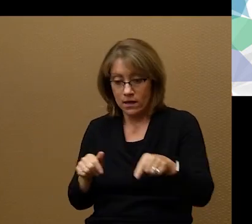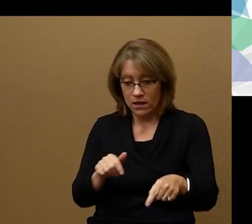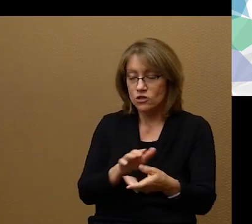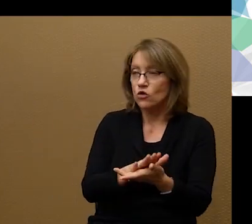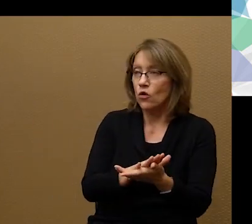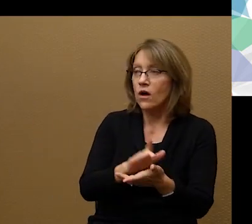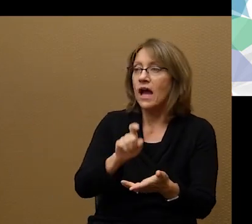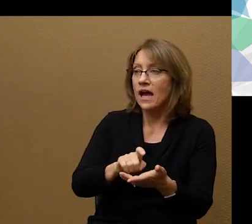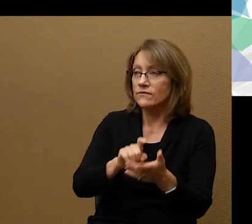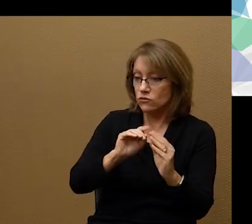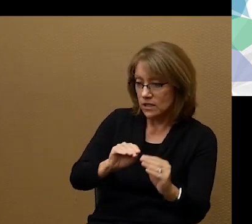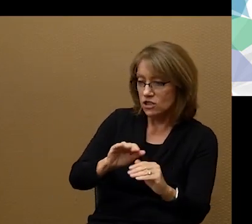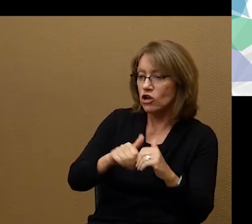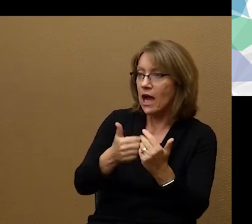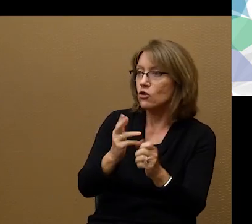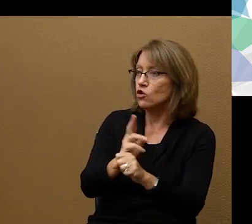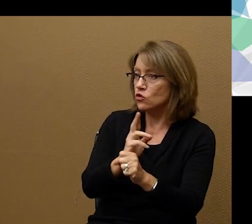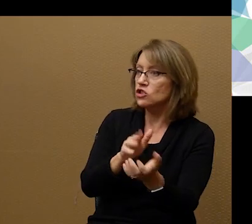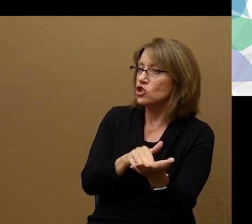school.